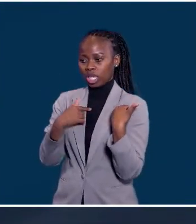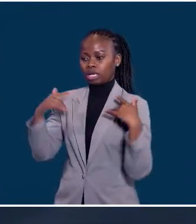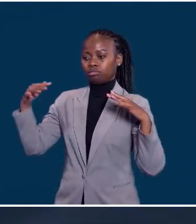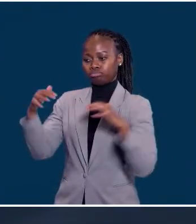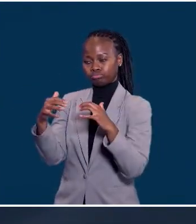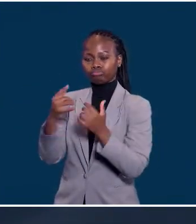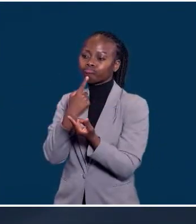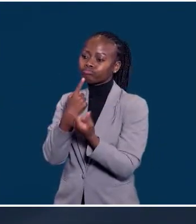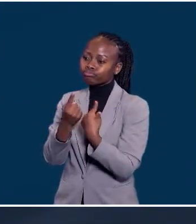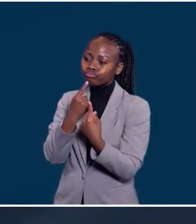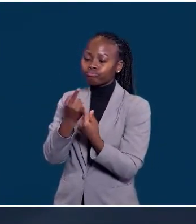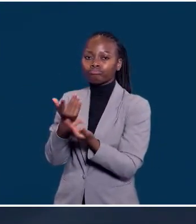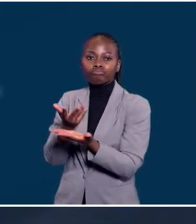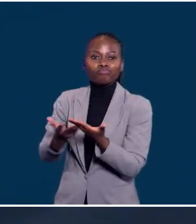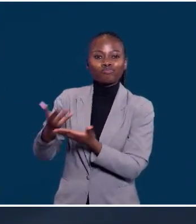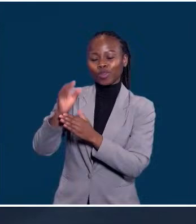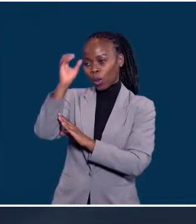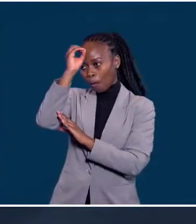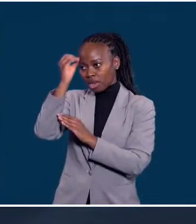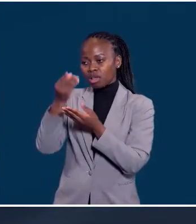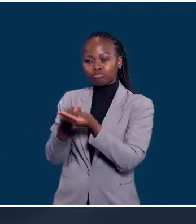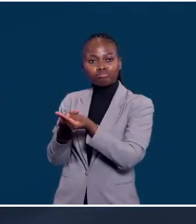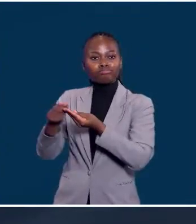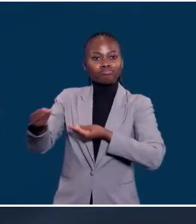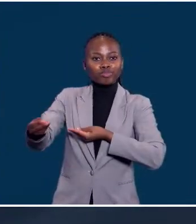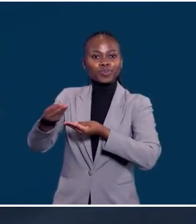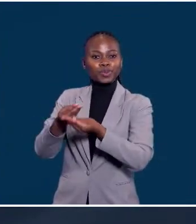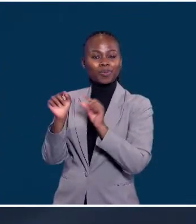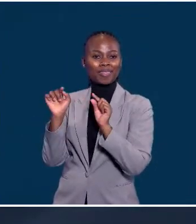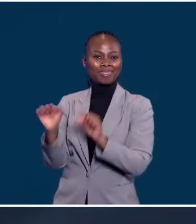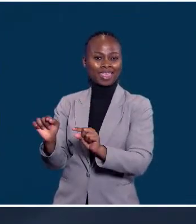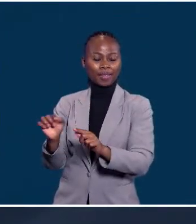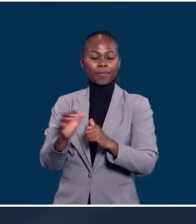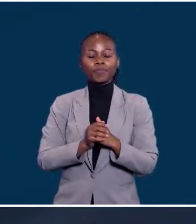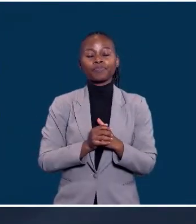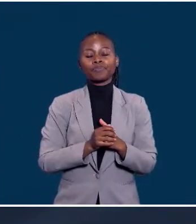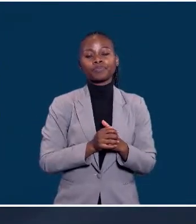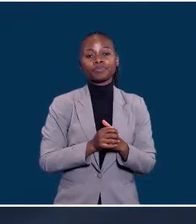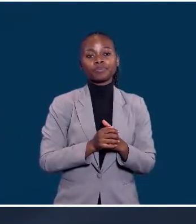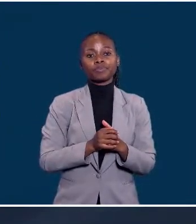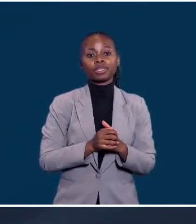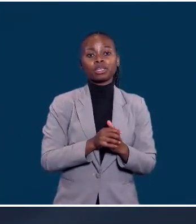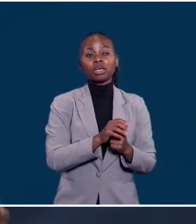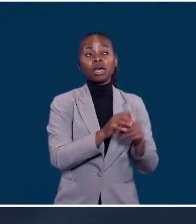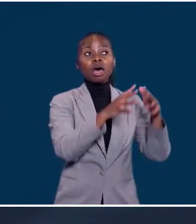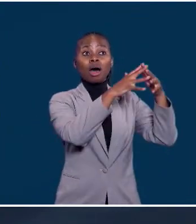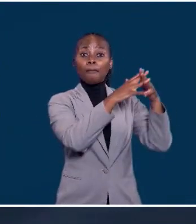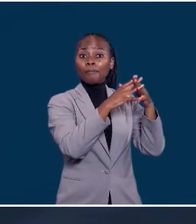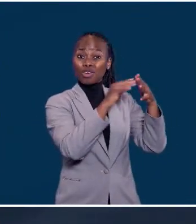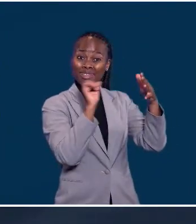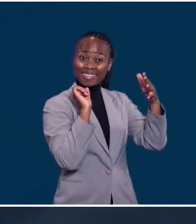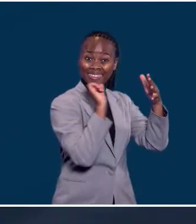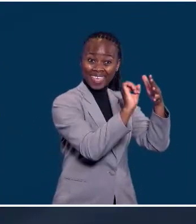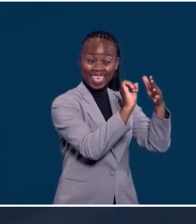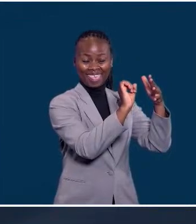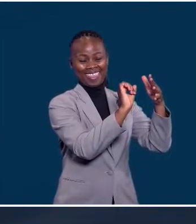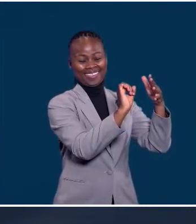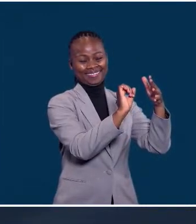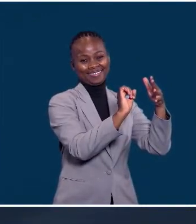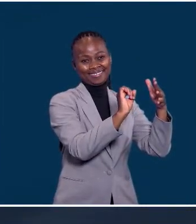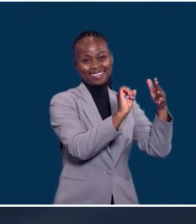The US Federal Reserve Bank hosts an annual meeting at some obscure place,